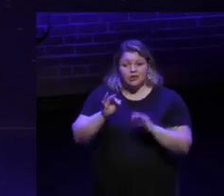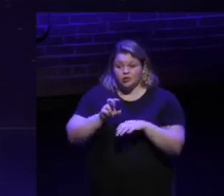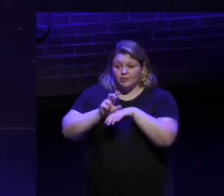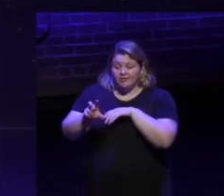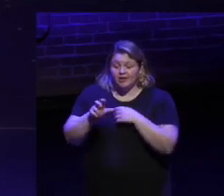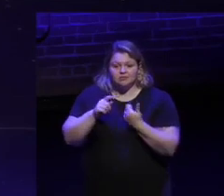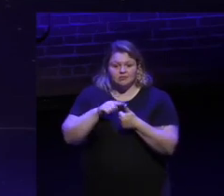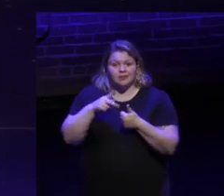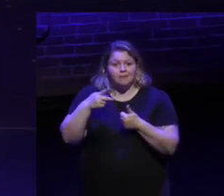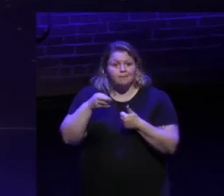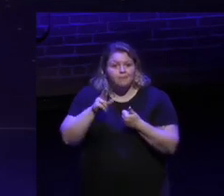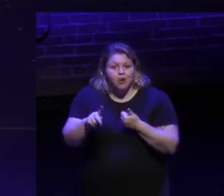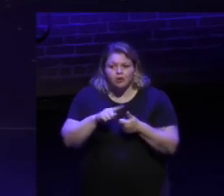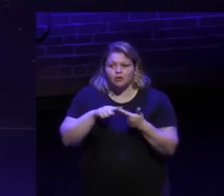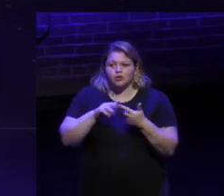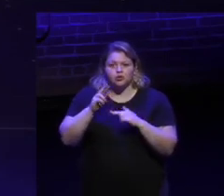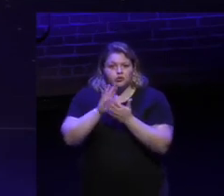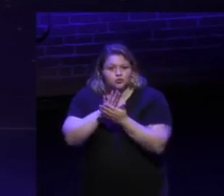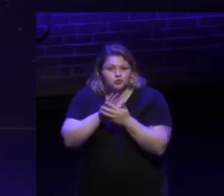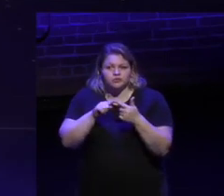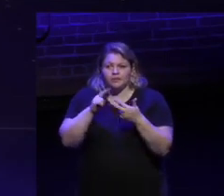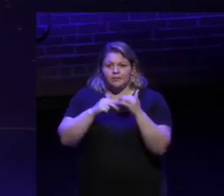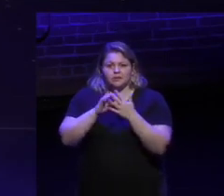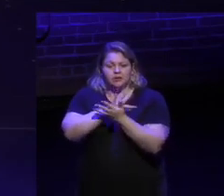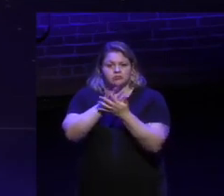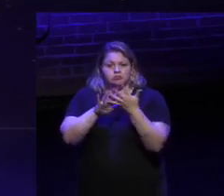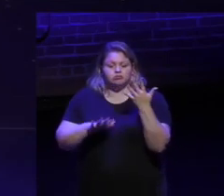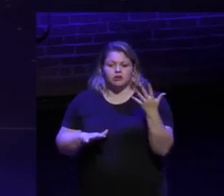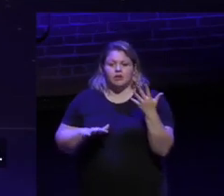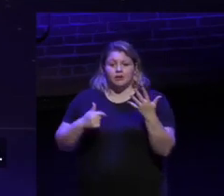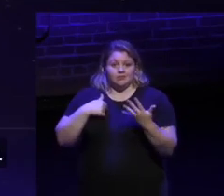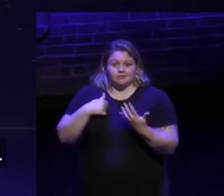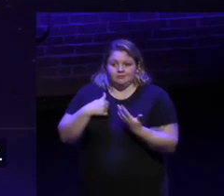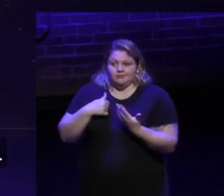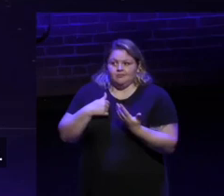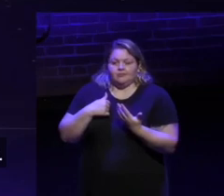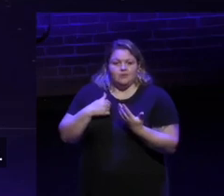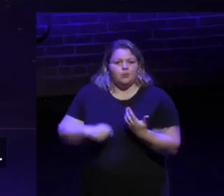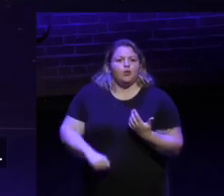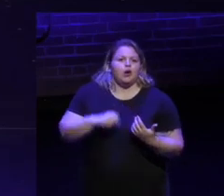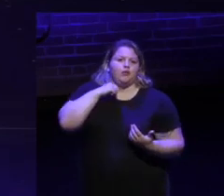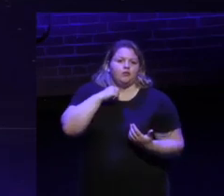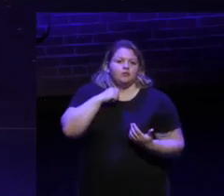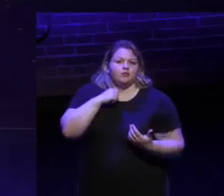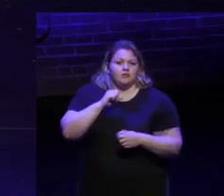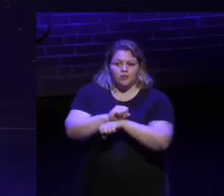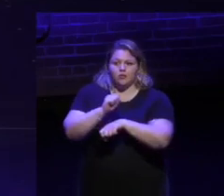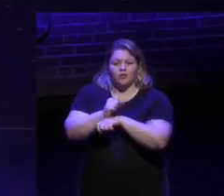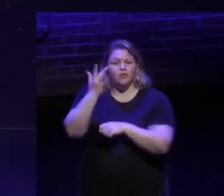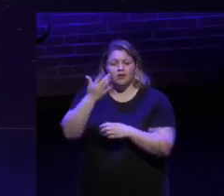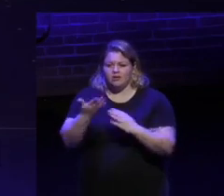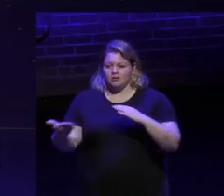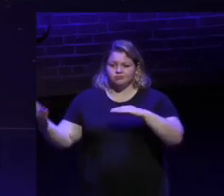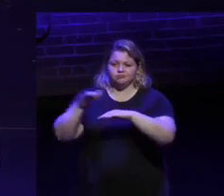parks and schools and buildings. And I'm really proud of the work we've done, particularly around the creative economy. And that was a lesson